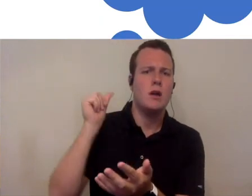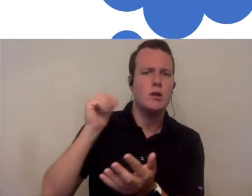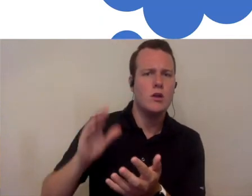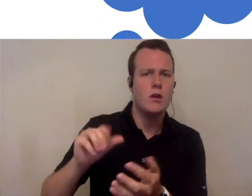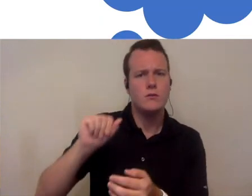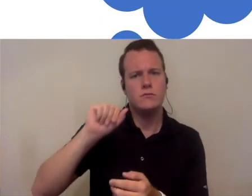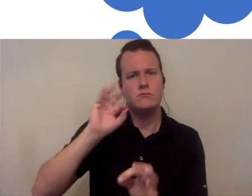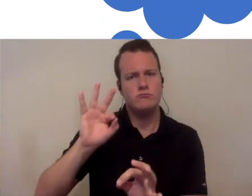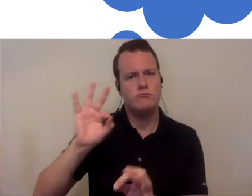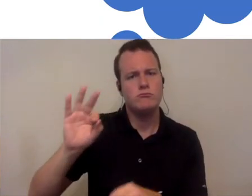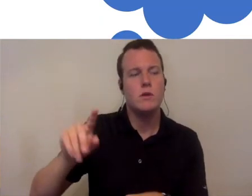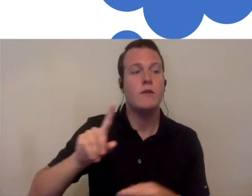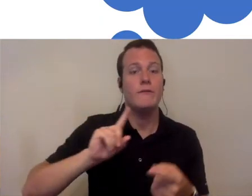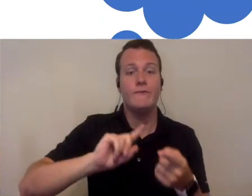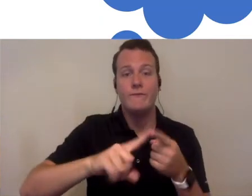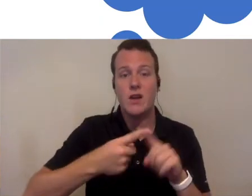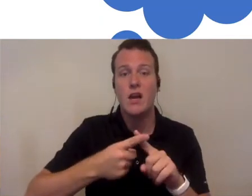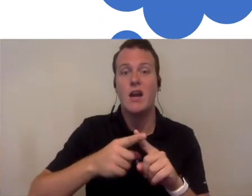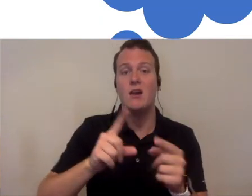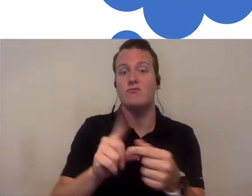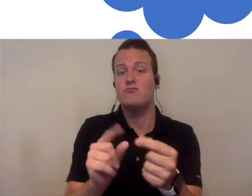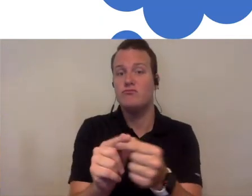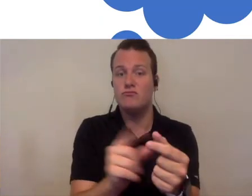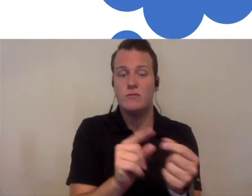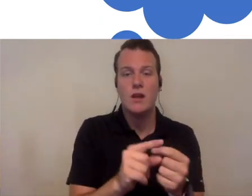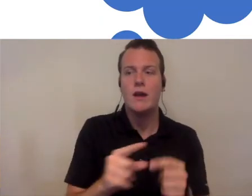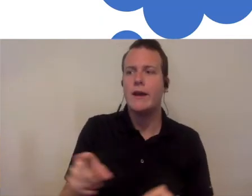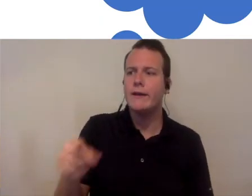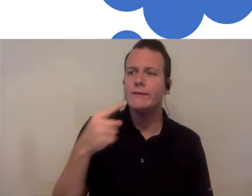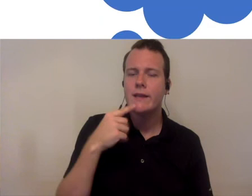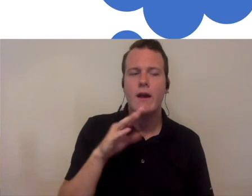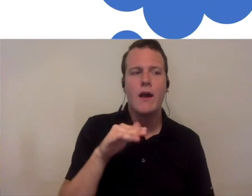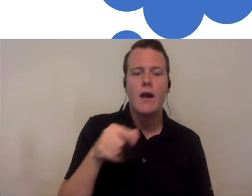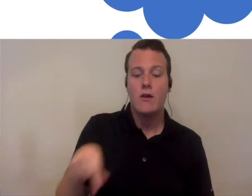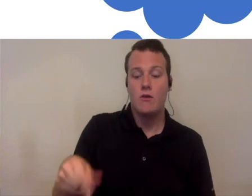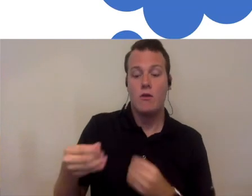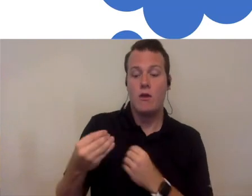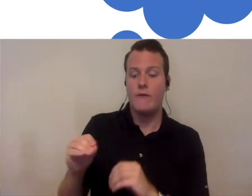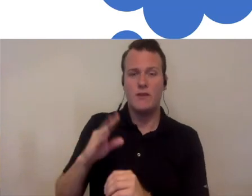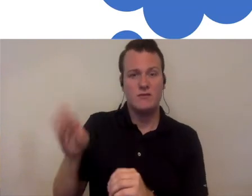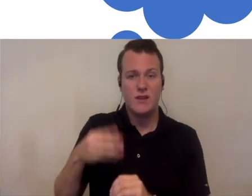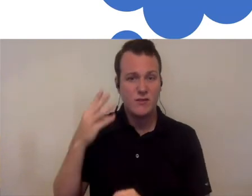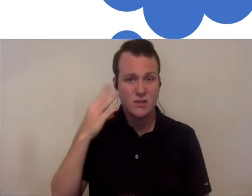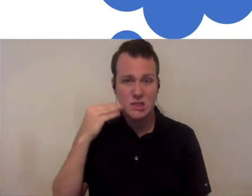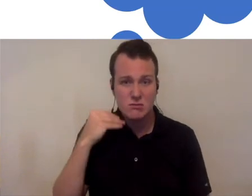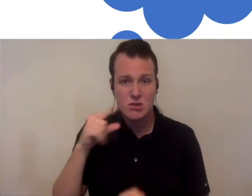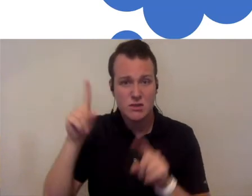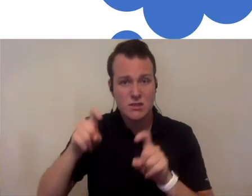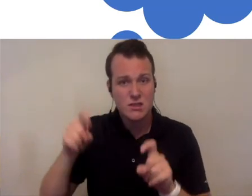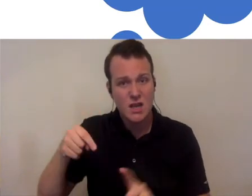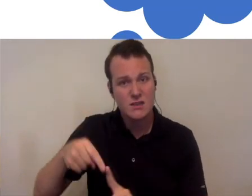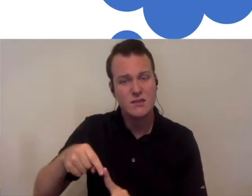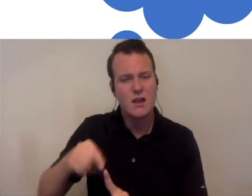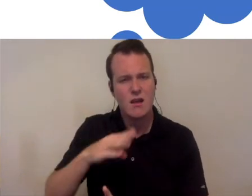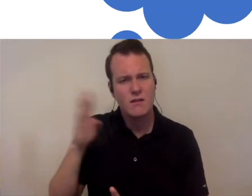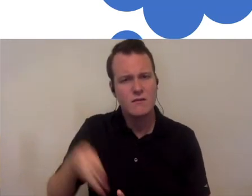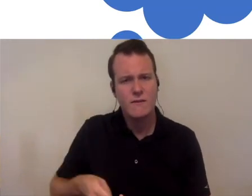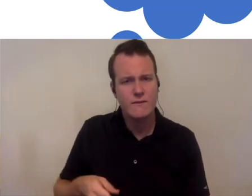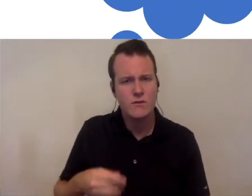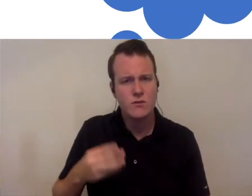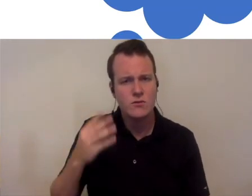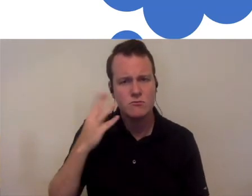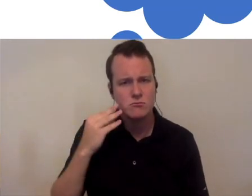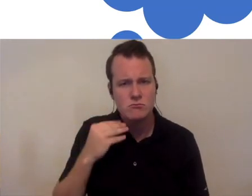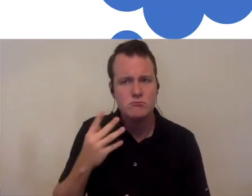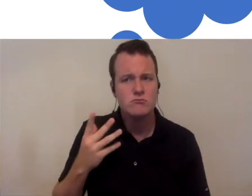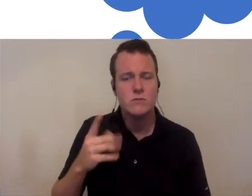friends. They'll go back and they'll say, I went to this office and I've never had testing done like this before. I've never had this